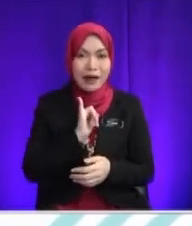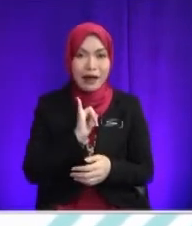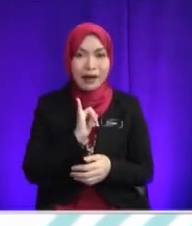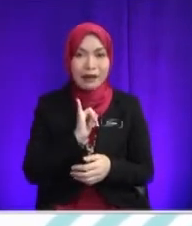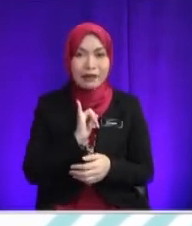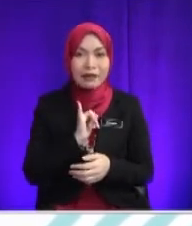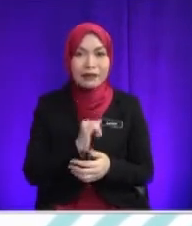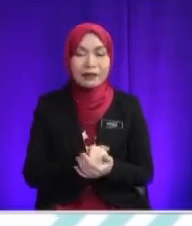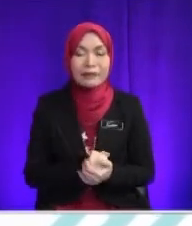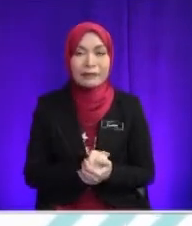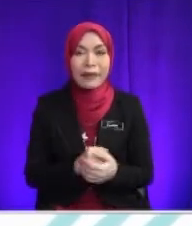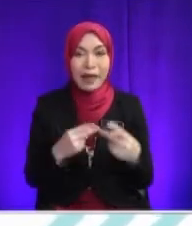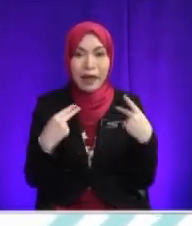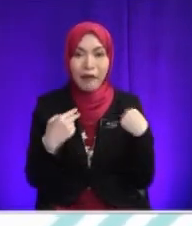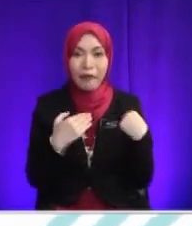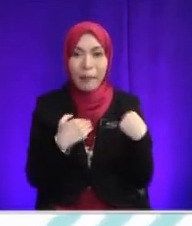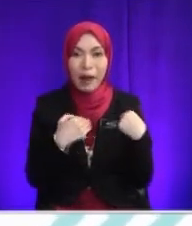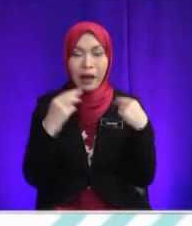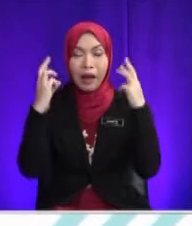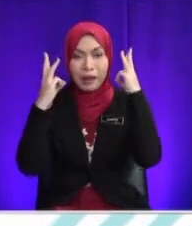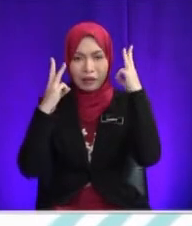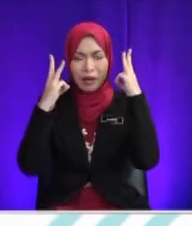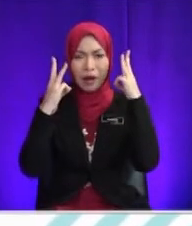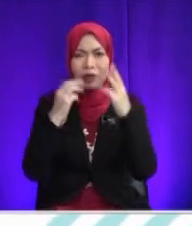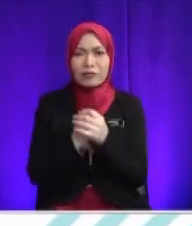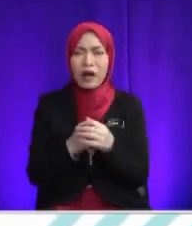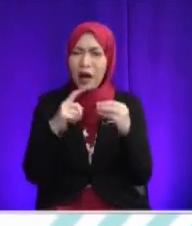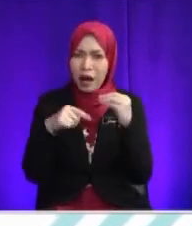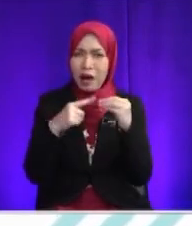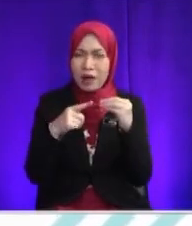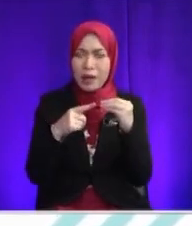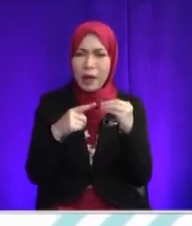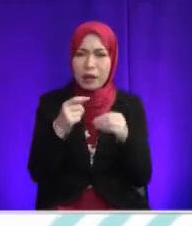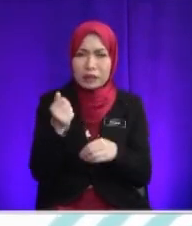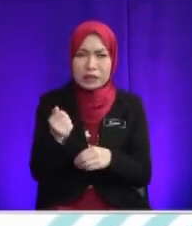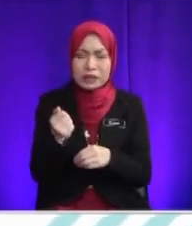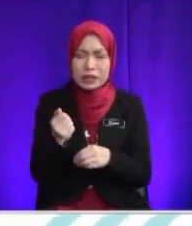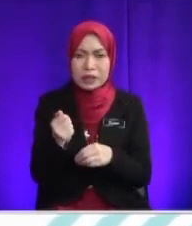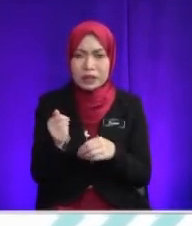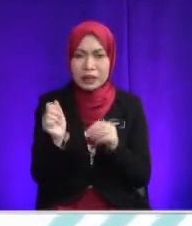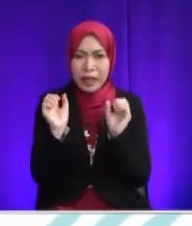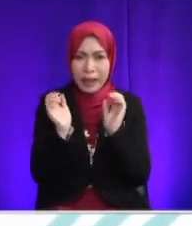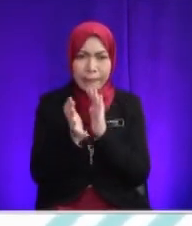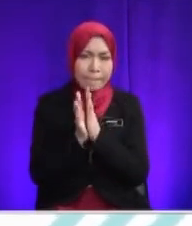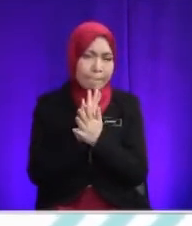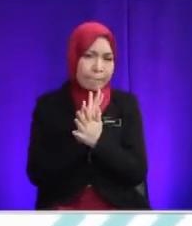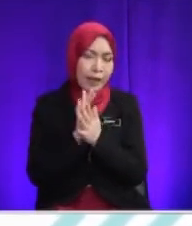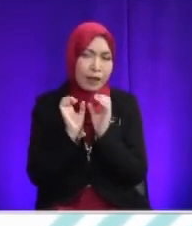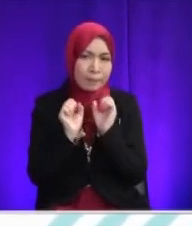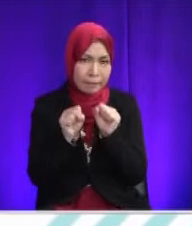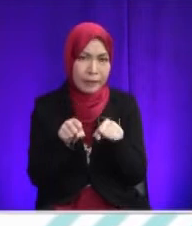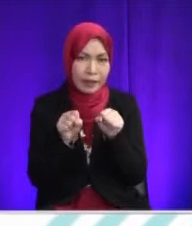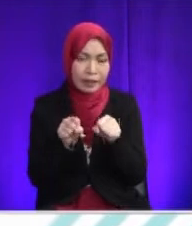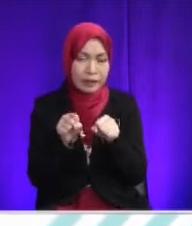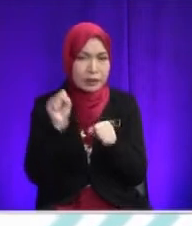doubts about whether she can be trusted. So that is certainly to replace the phrase not sure. Well done, Nana. Thank you. Last but